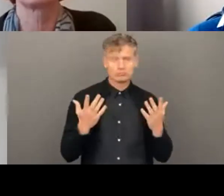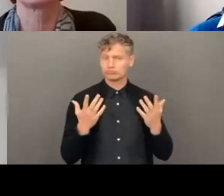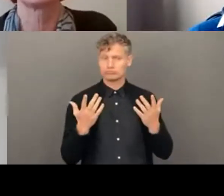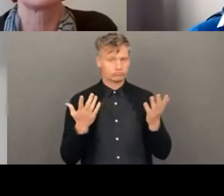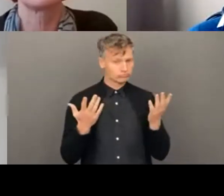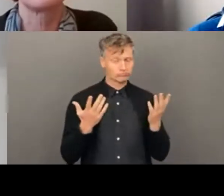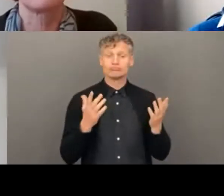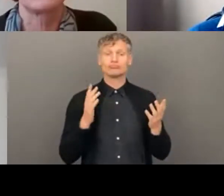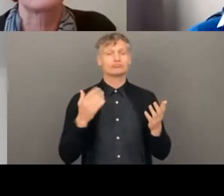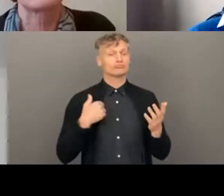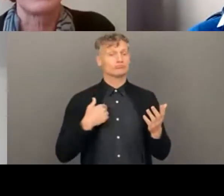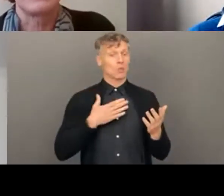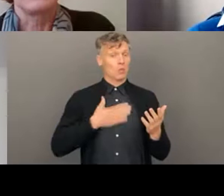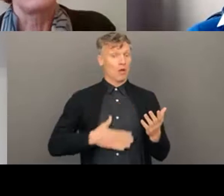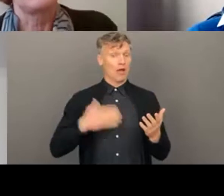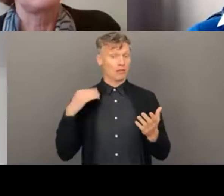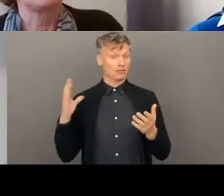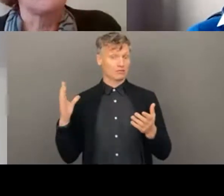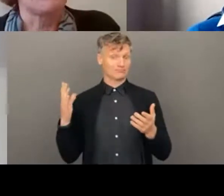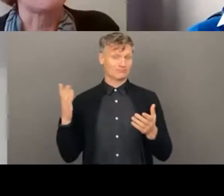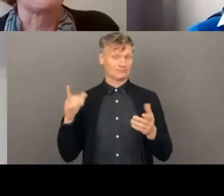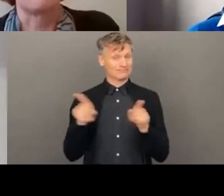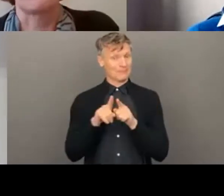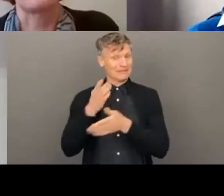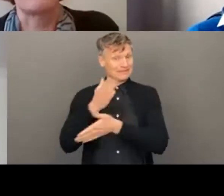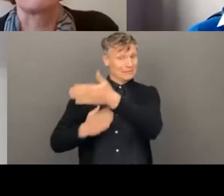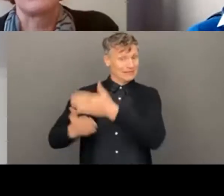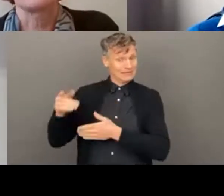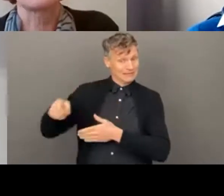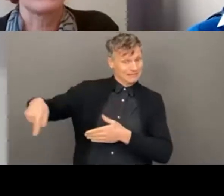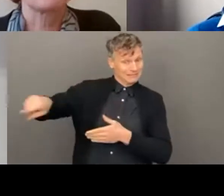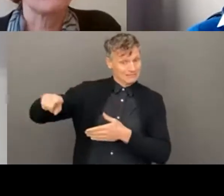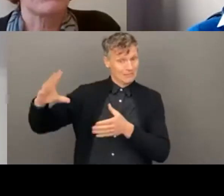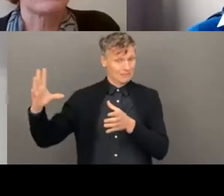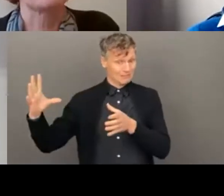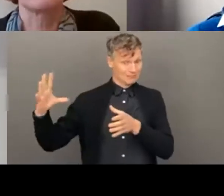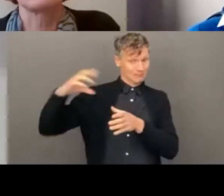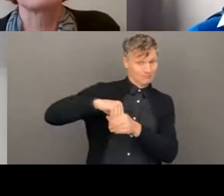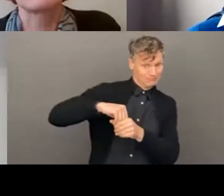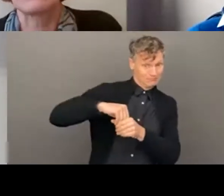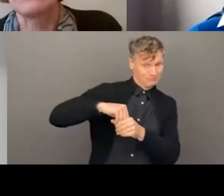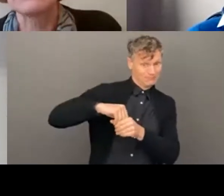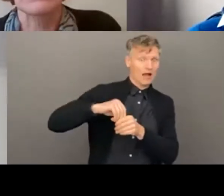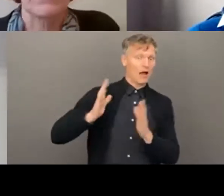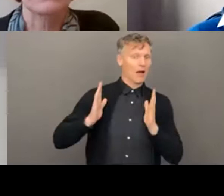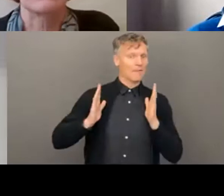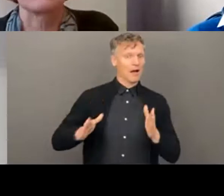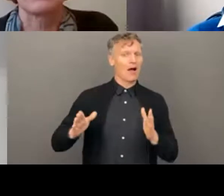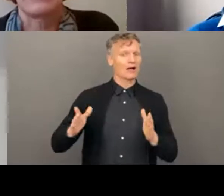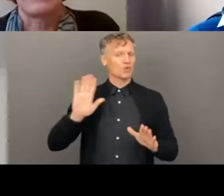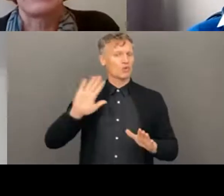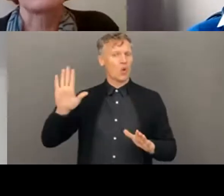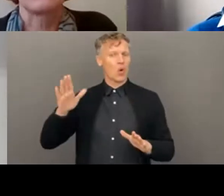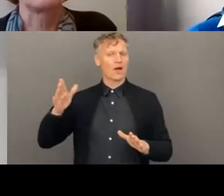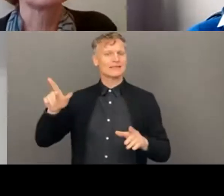organizations of persons with disabilities, learn from them, share your experiences, ask